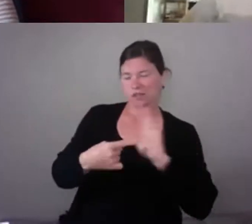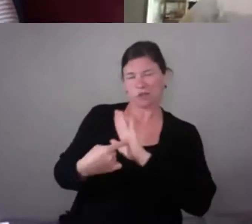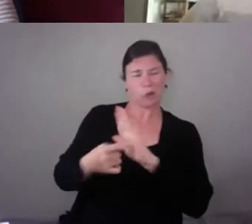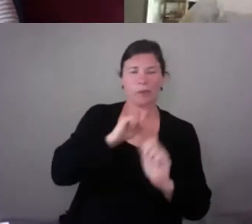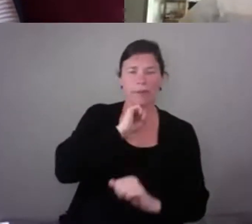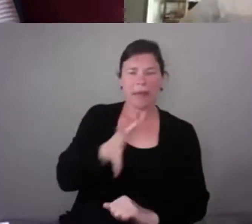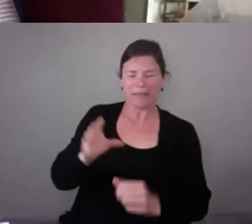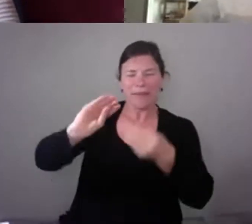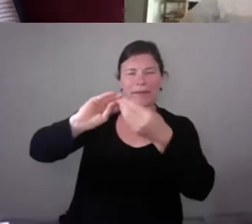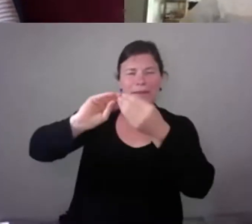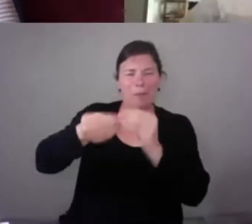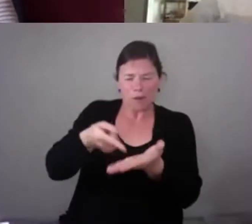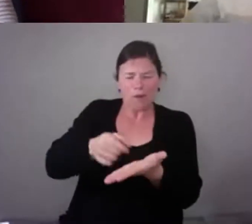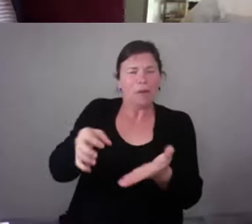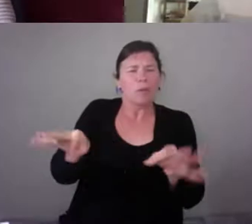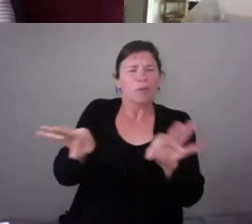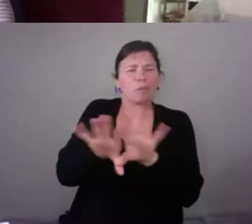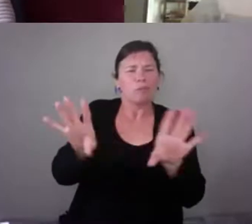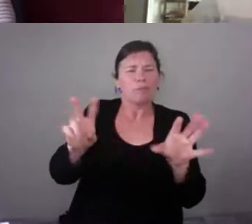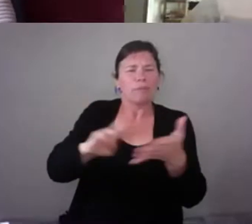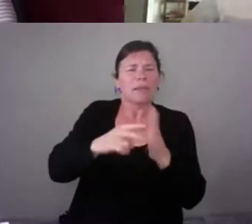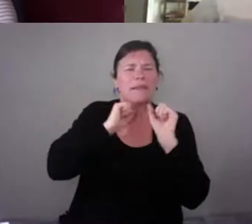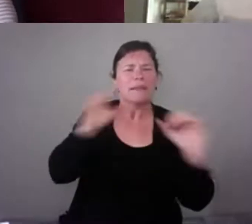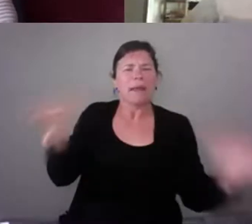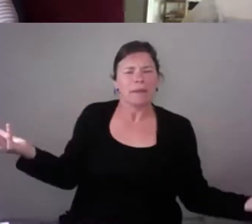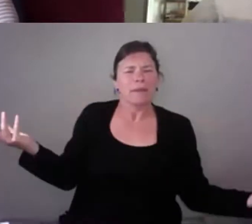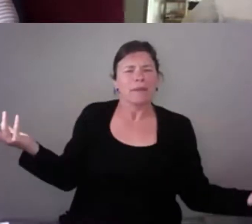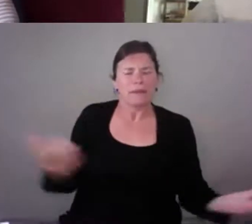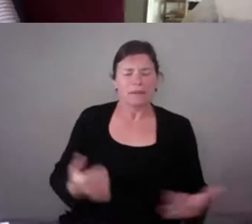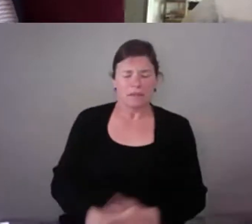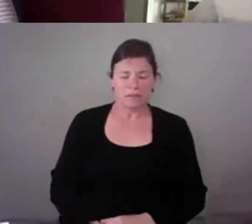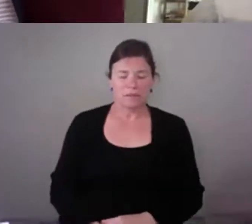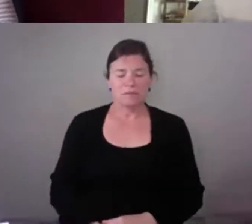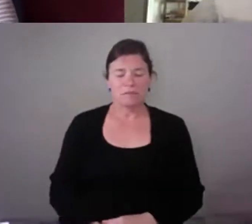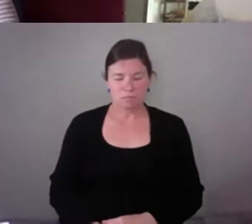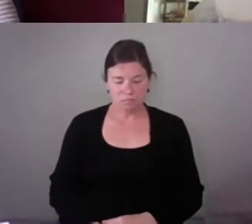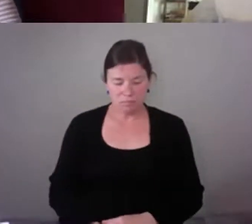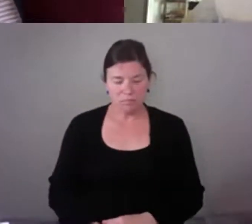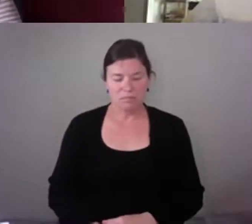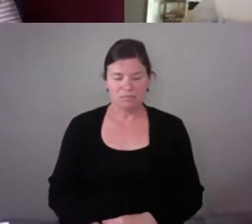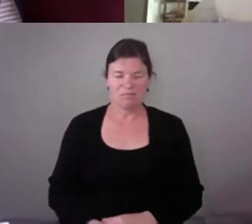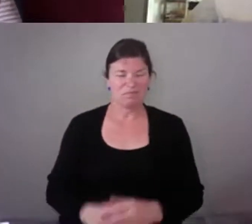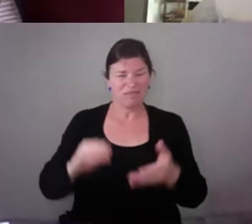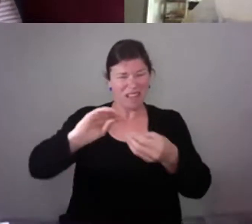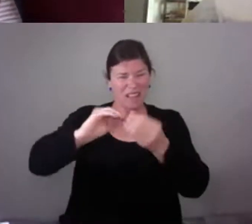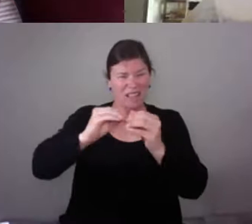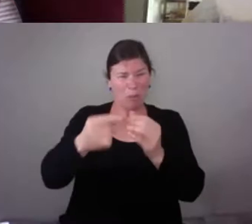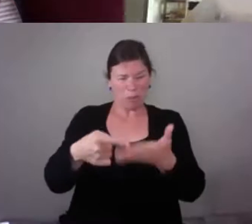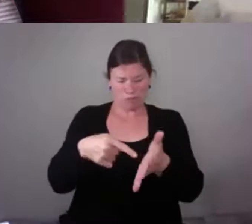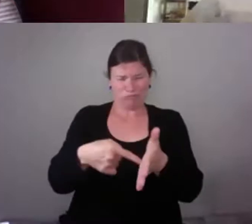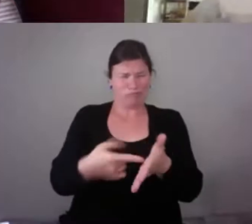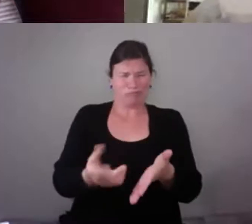I can do more things than than, than like the number shows. It's